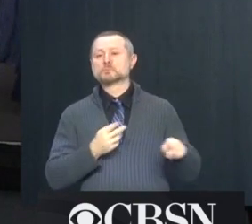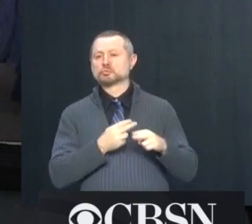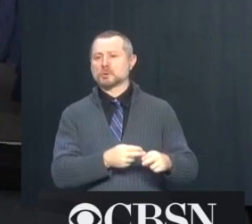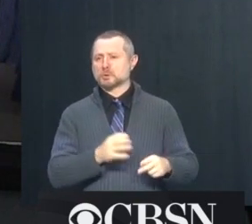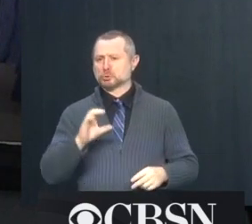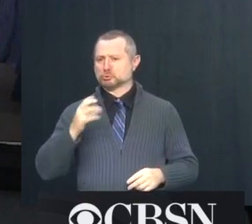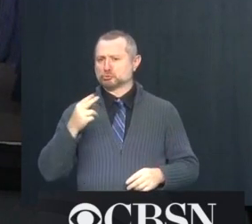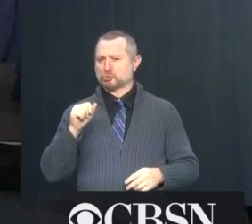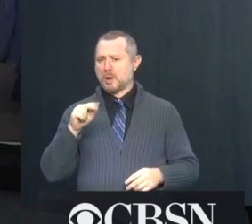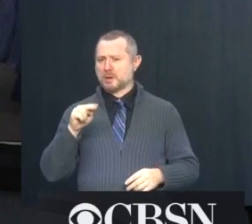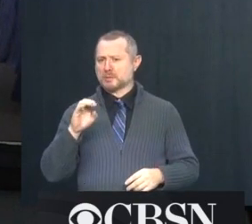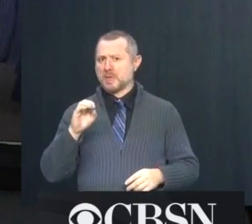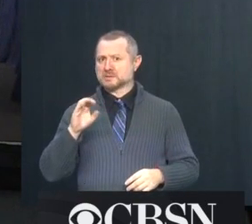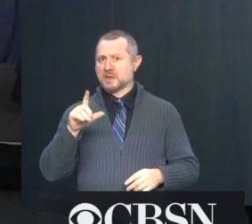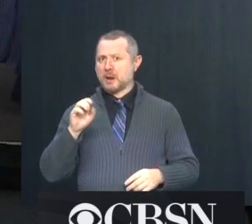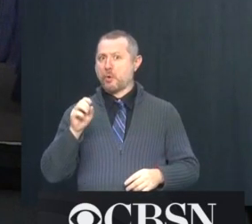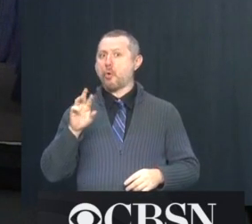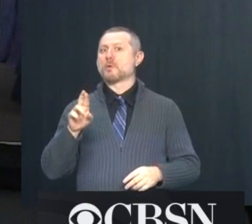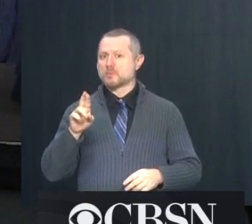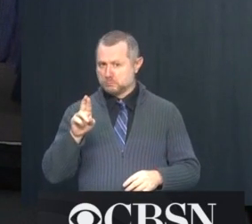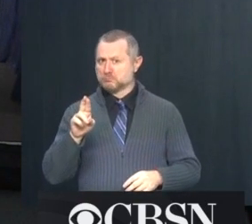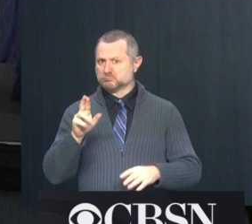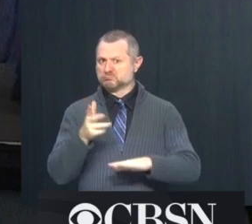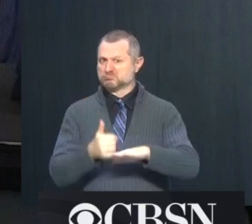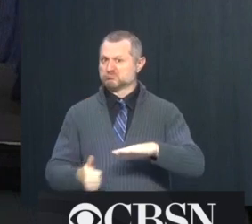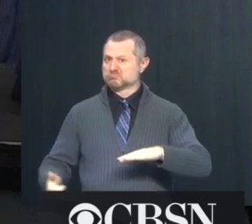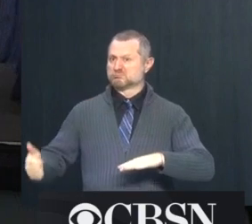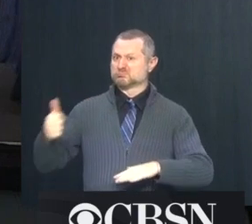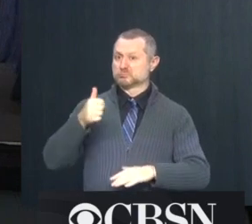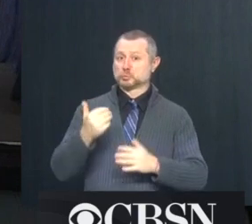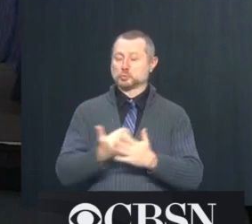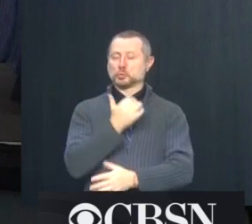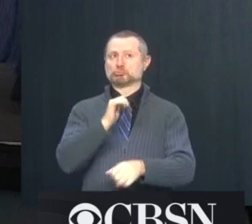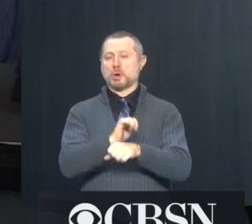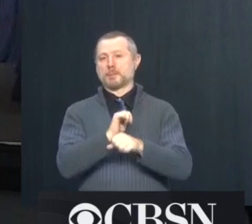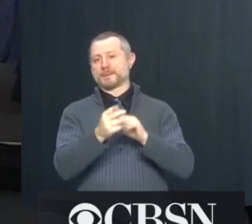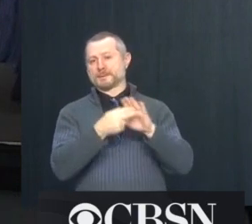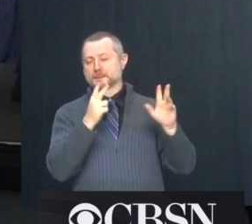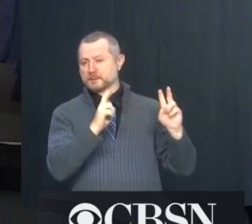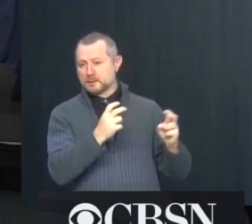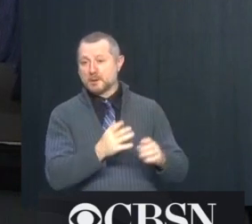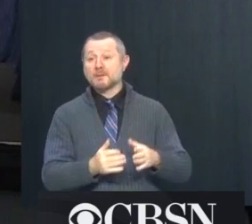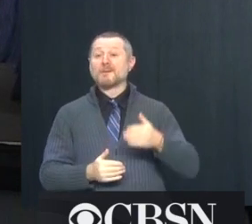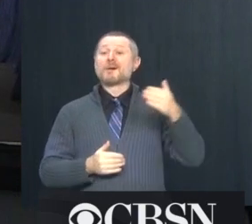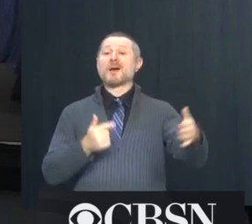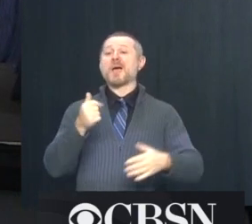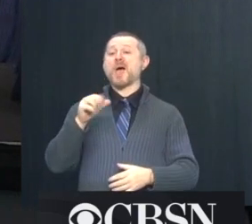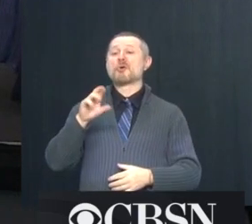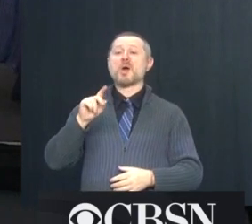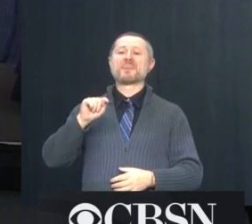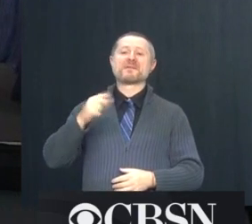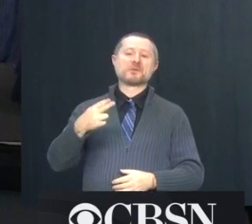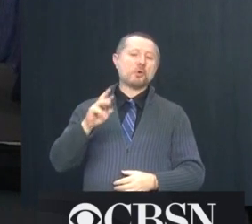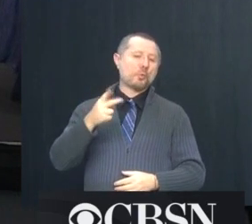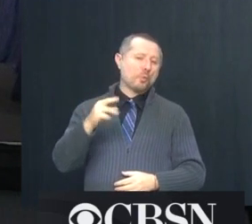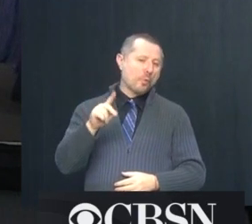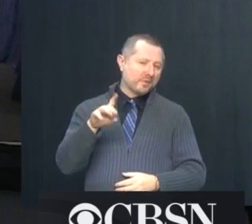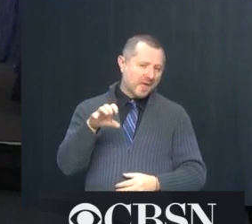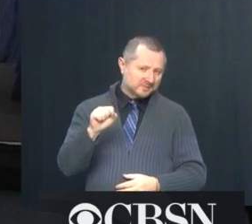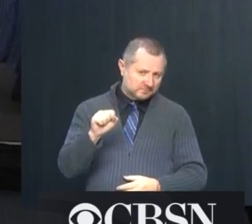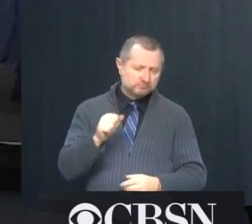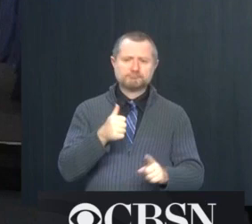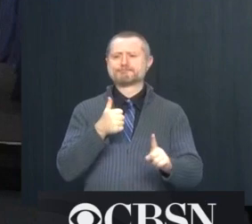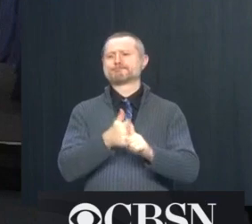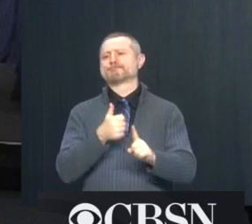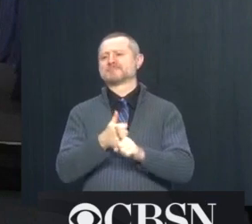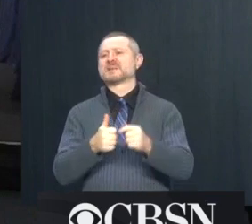respond. It's just a transition period. To his left, Gareth Rhodes, who is the